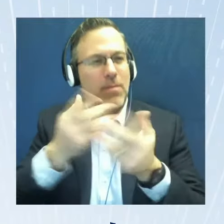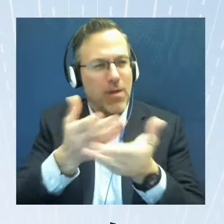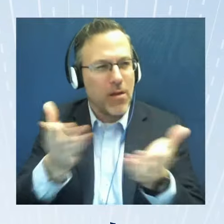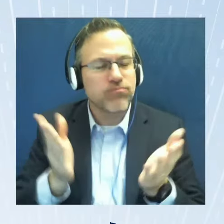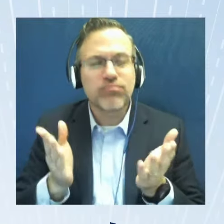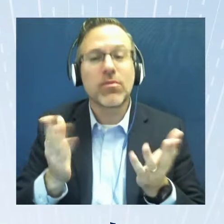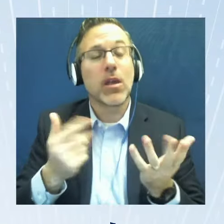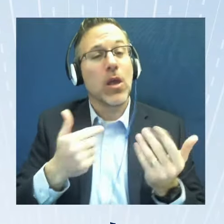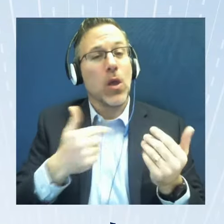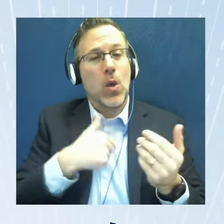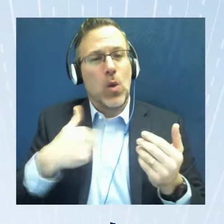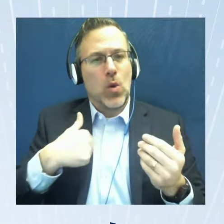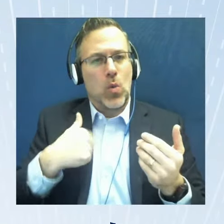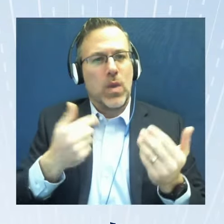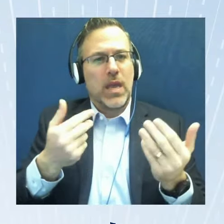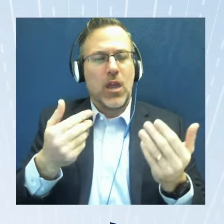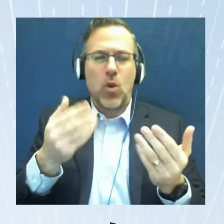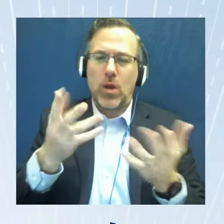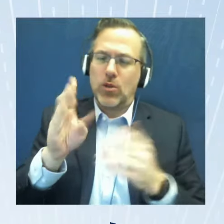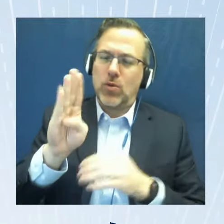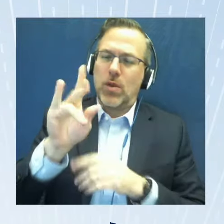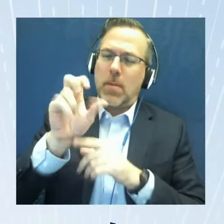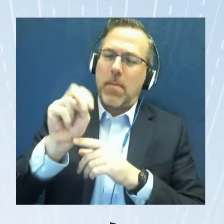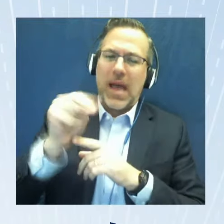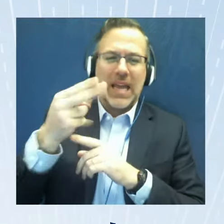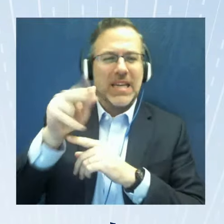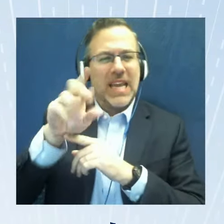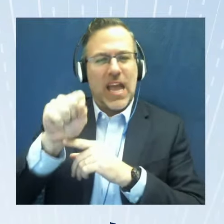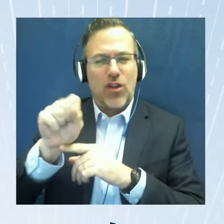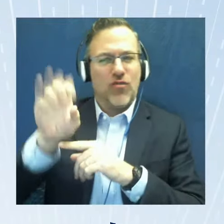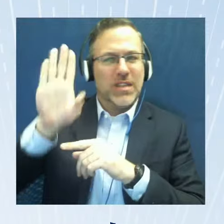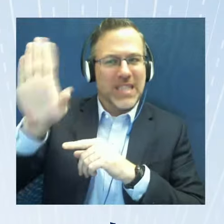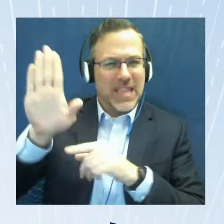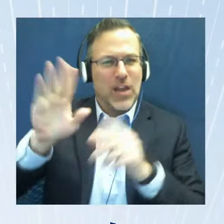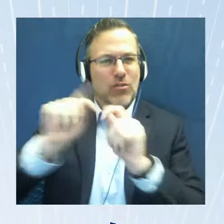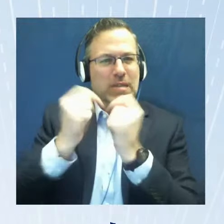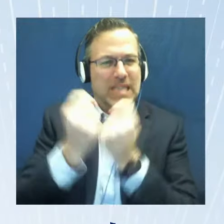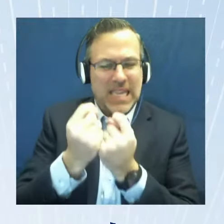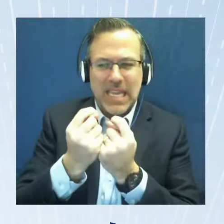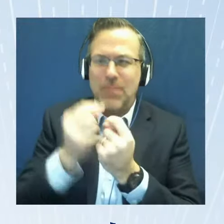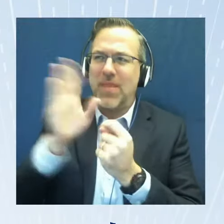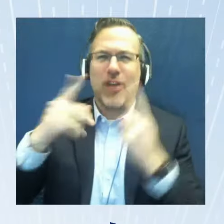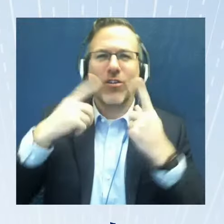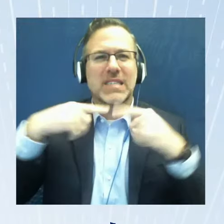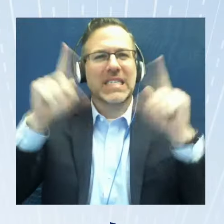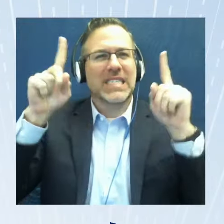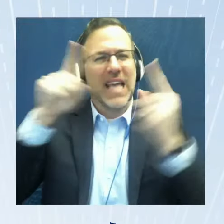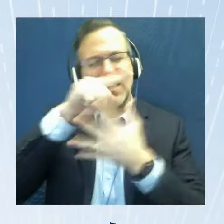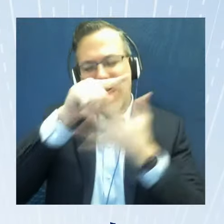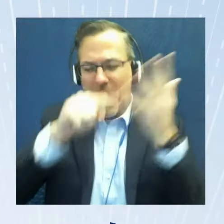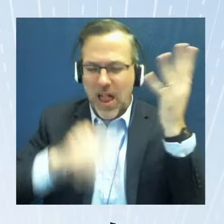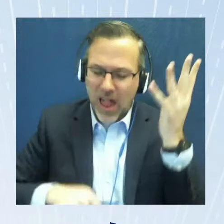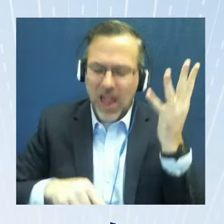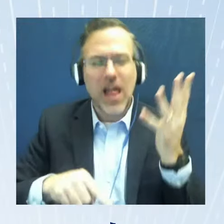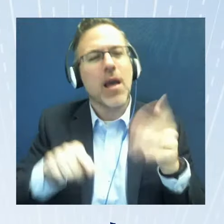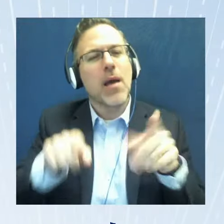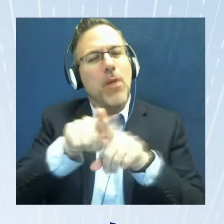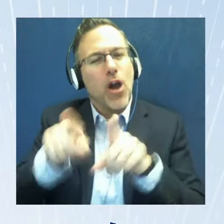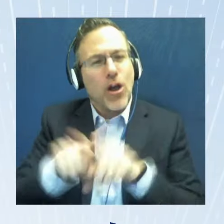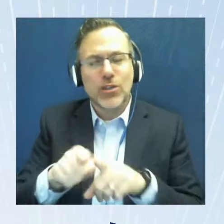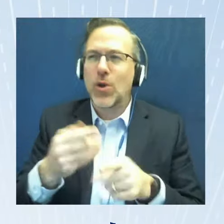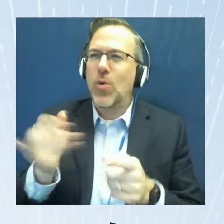wonderful successes of the Biden-Harris administration, working with some amazing leaders from across the country, but we also serve as a place where we do what my grandmother would